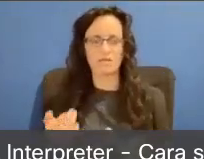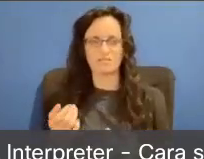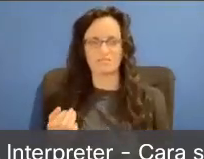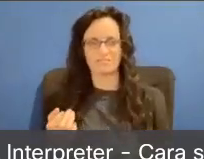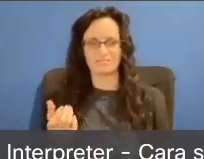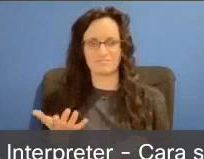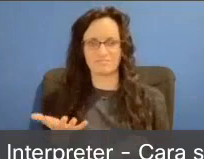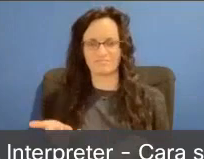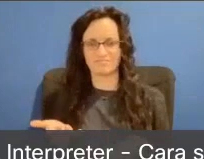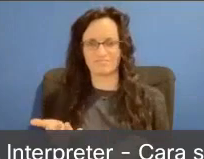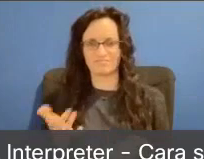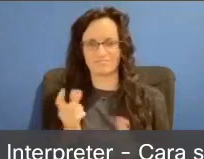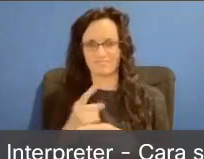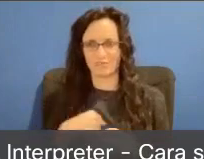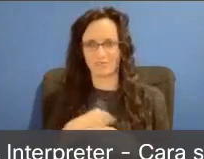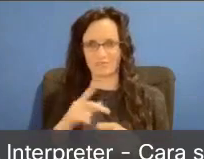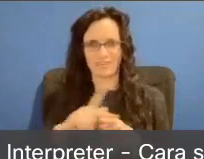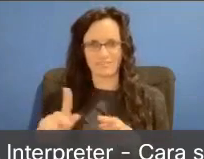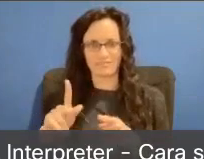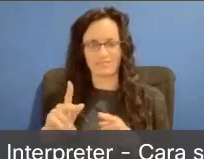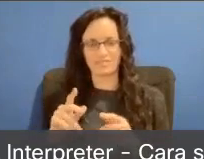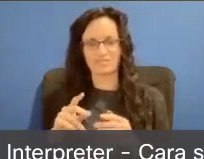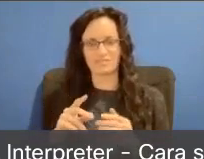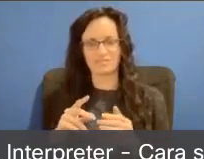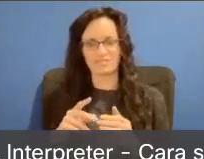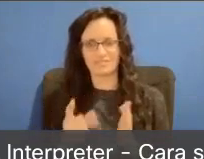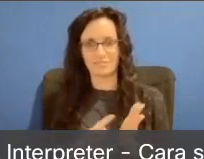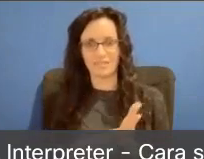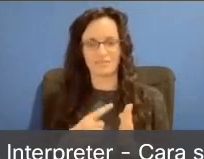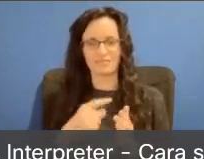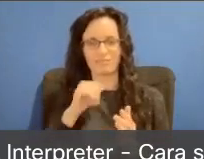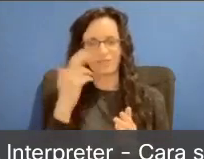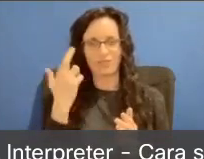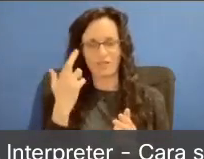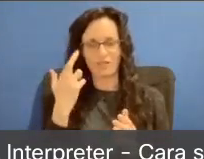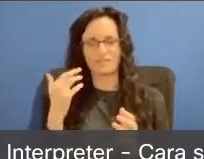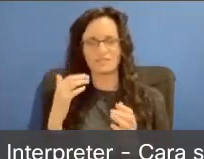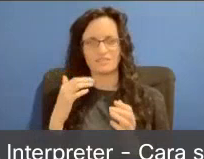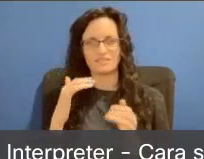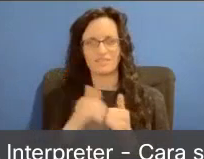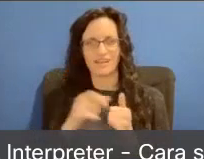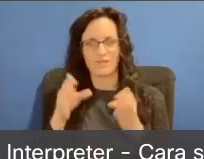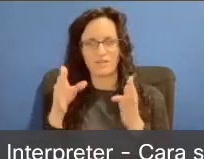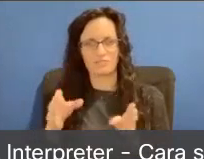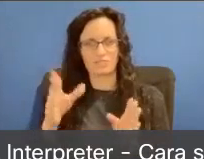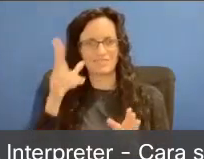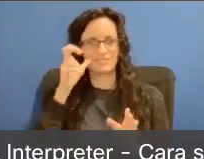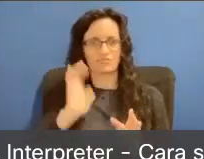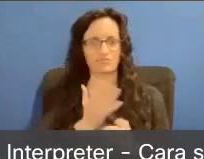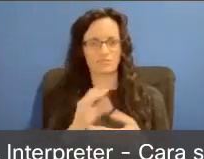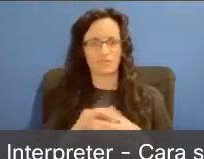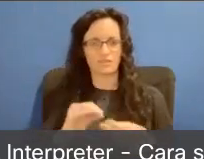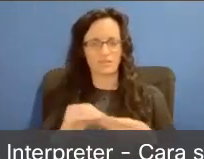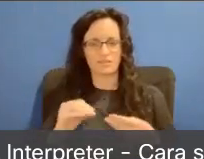we're, you know, we're professionals, but at sometimes, you know, you don't realize it. Sometimes it might come across, you know, but I think in terms of how